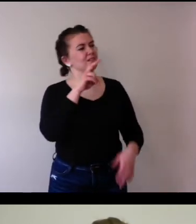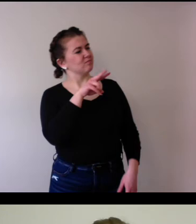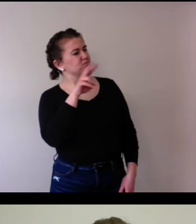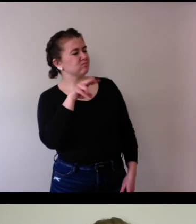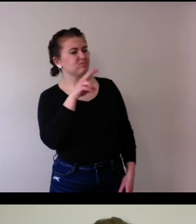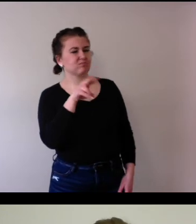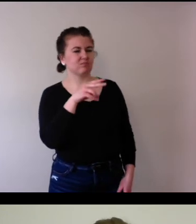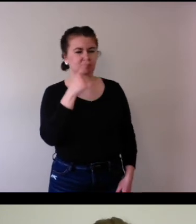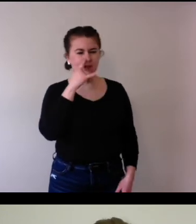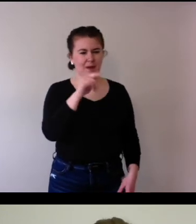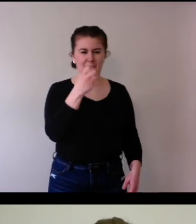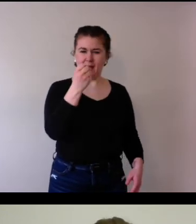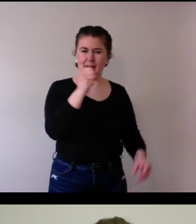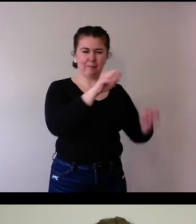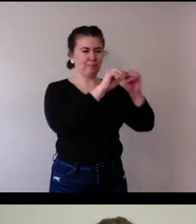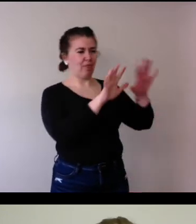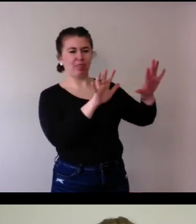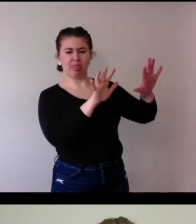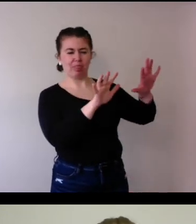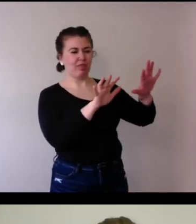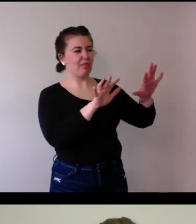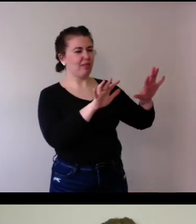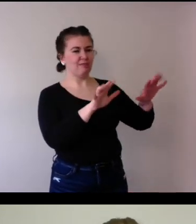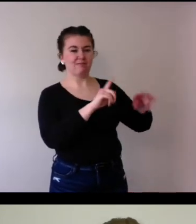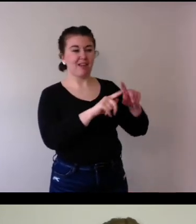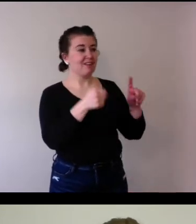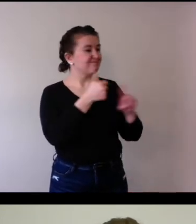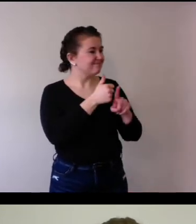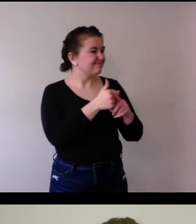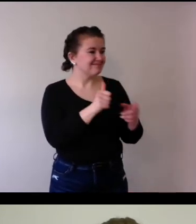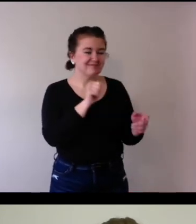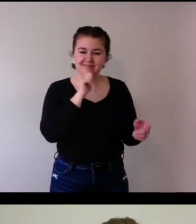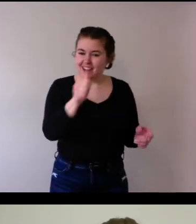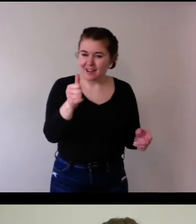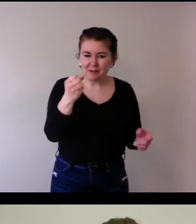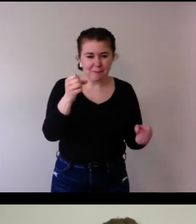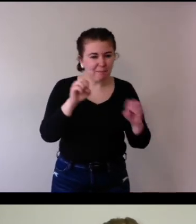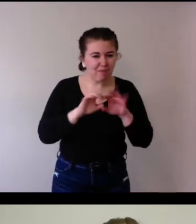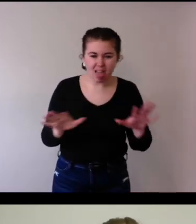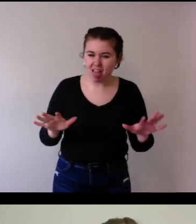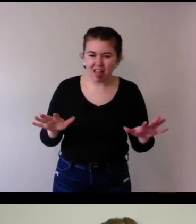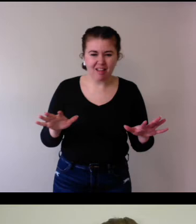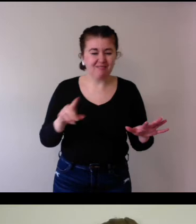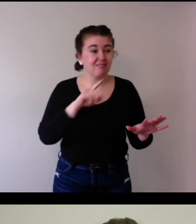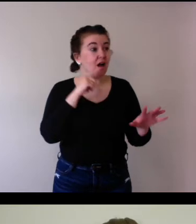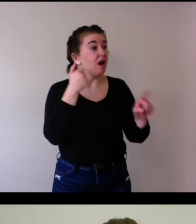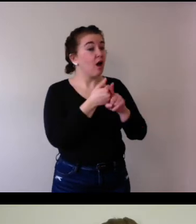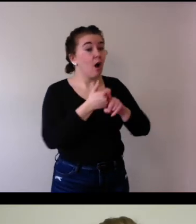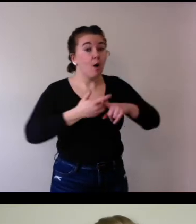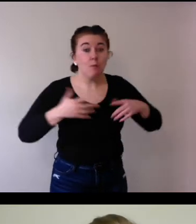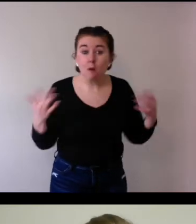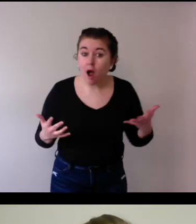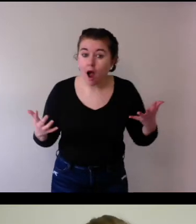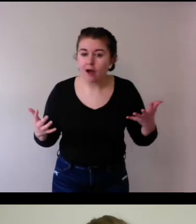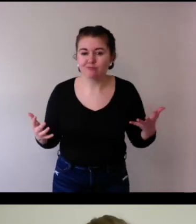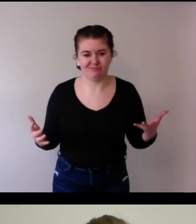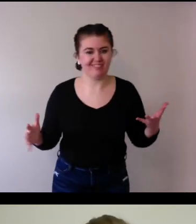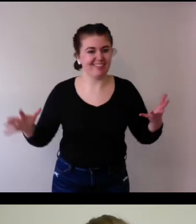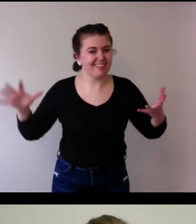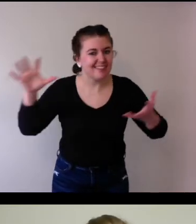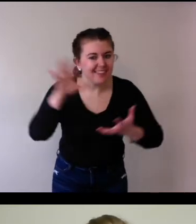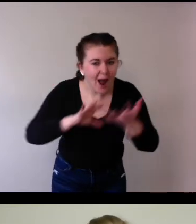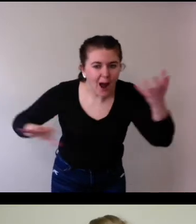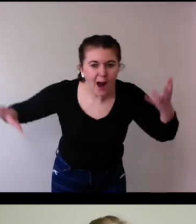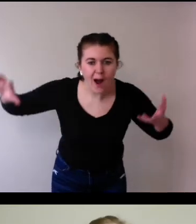Sometimes it looked like spilt milk, but it wasn't spilt milk. It was just a